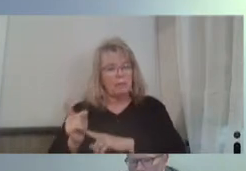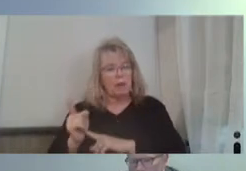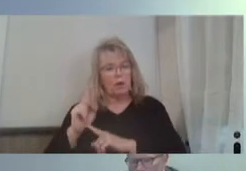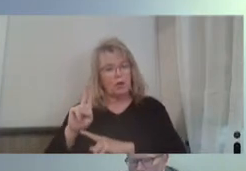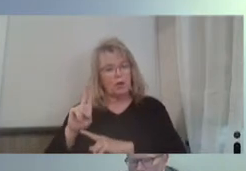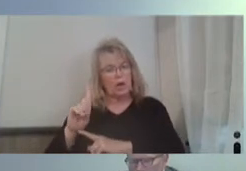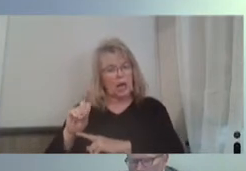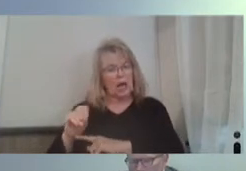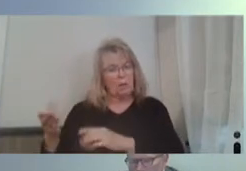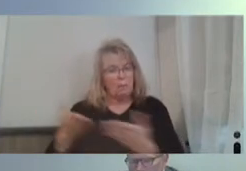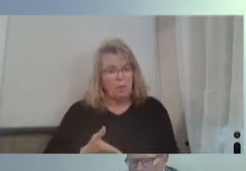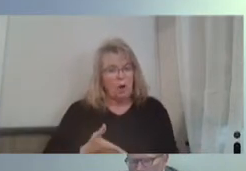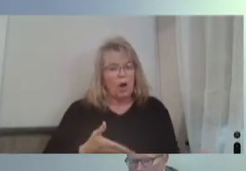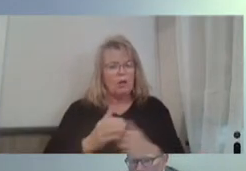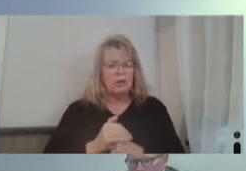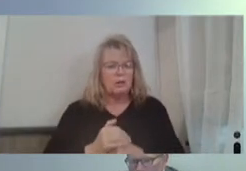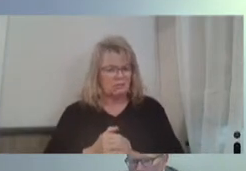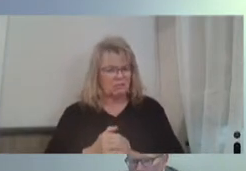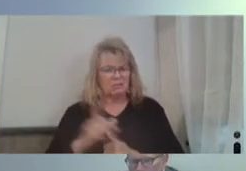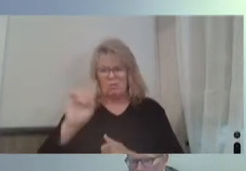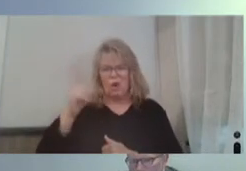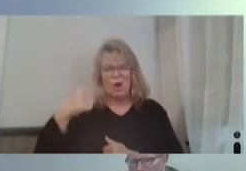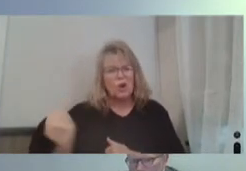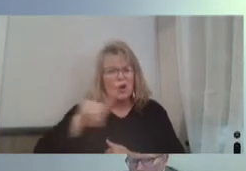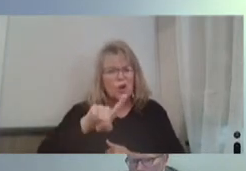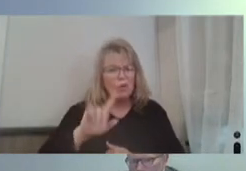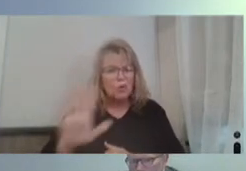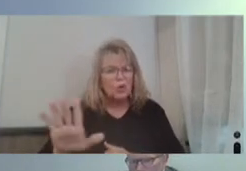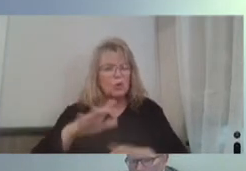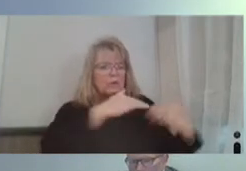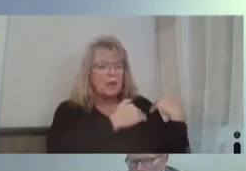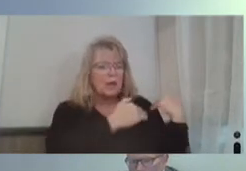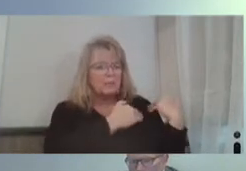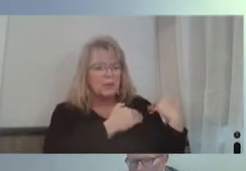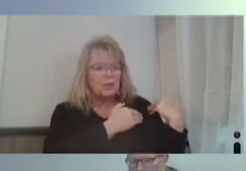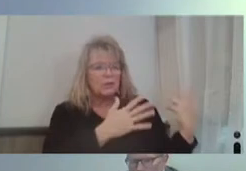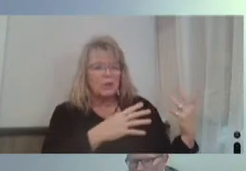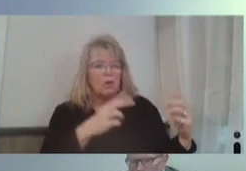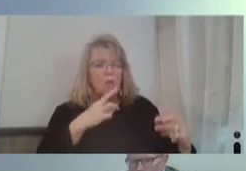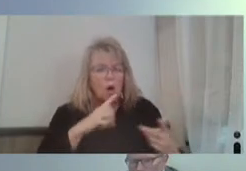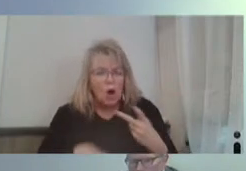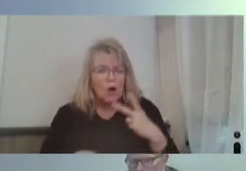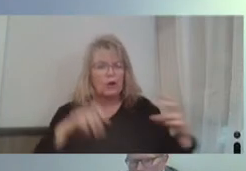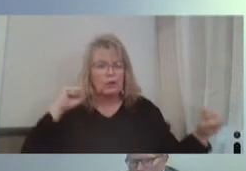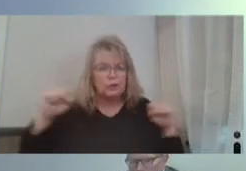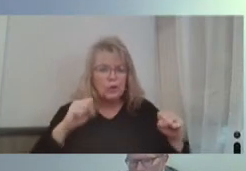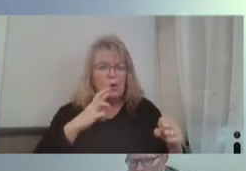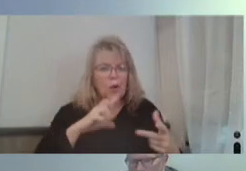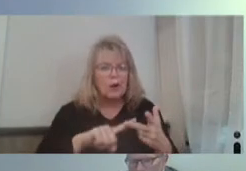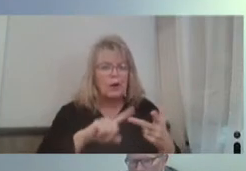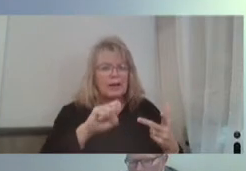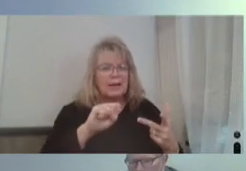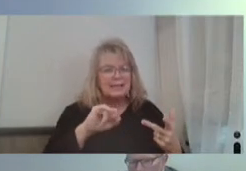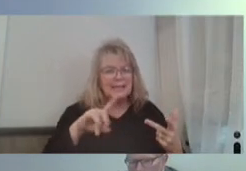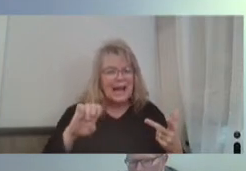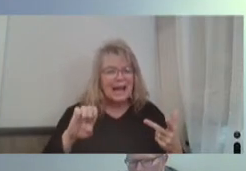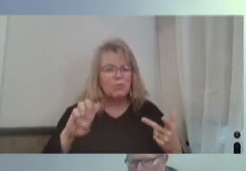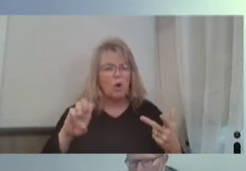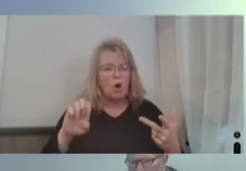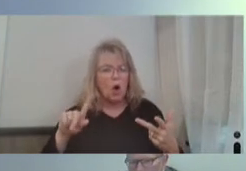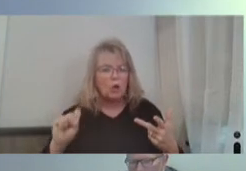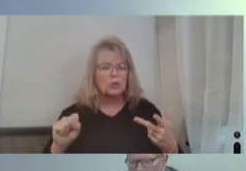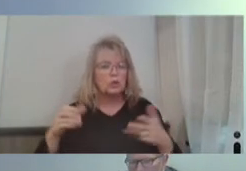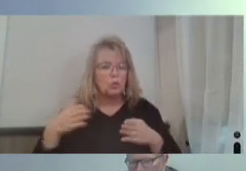they're asking, where are you guys at with your responsibilities of water and stormwater, sidewalks, roads, all the